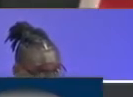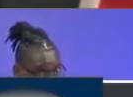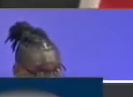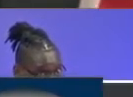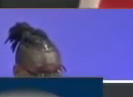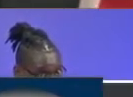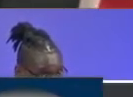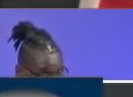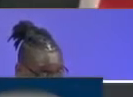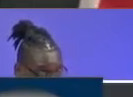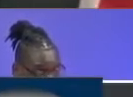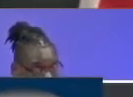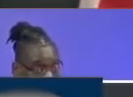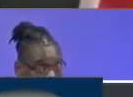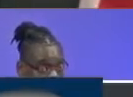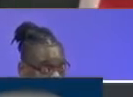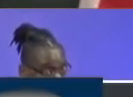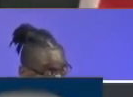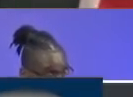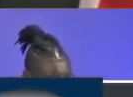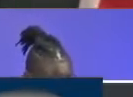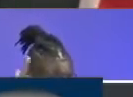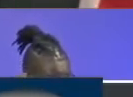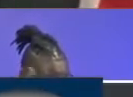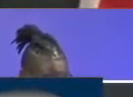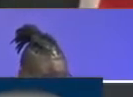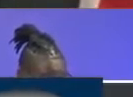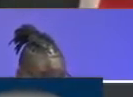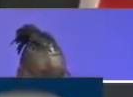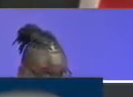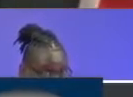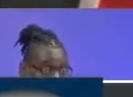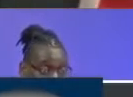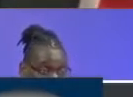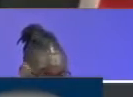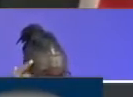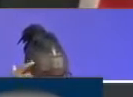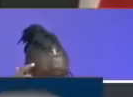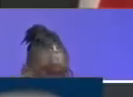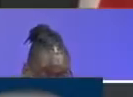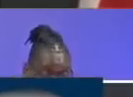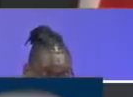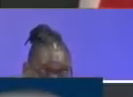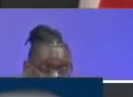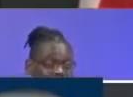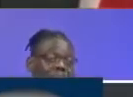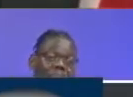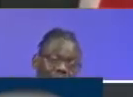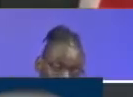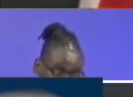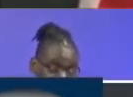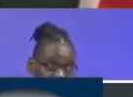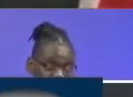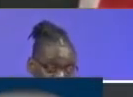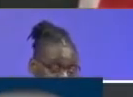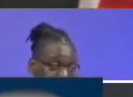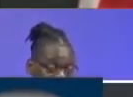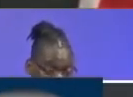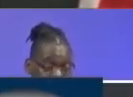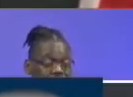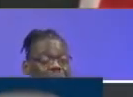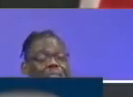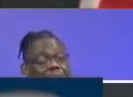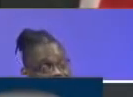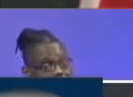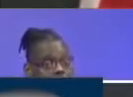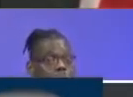matter this is a matter of life and death. It's not a matter to be determining, who could talk louder than who or